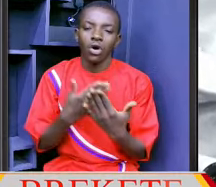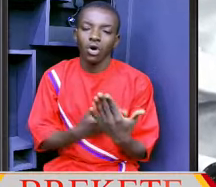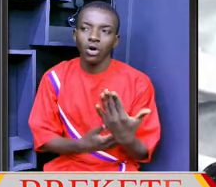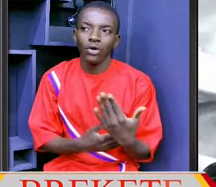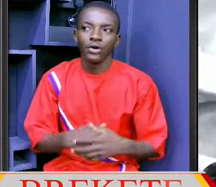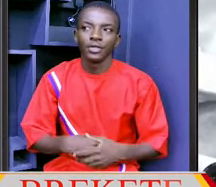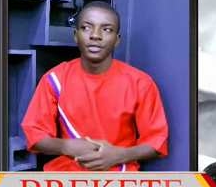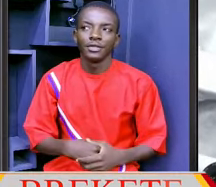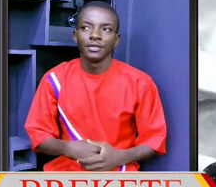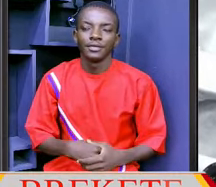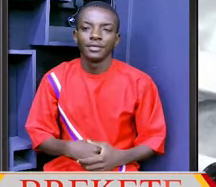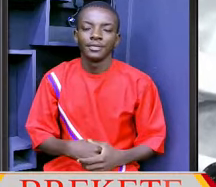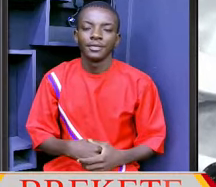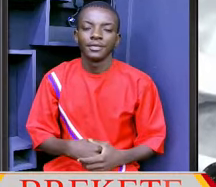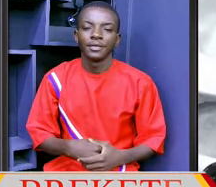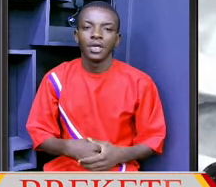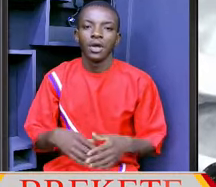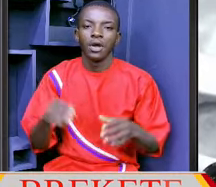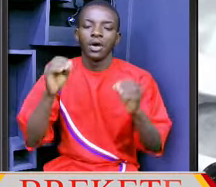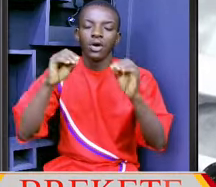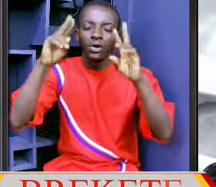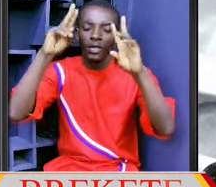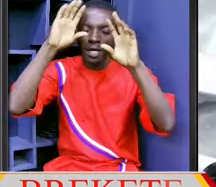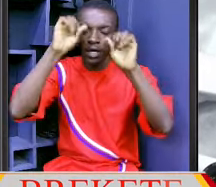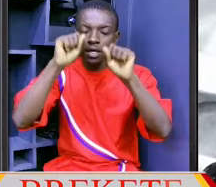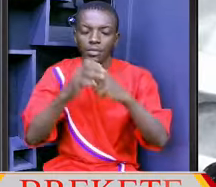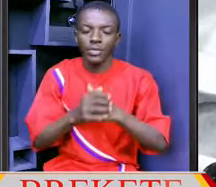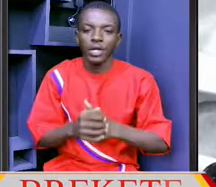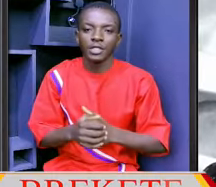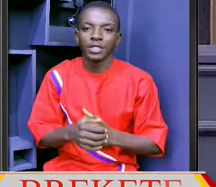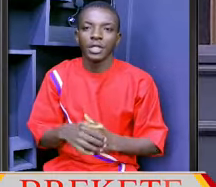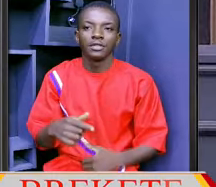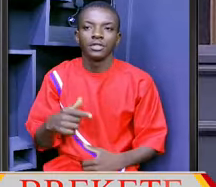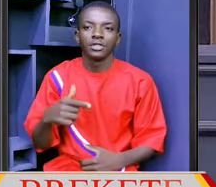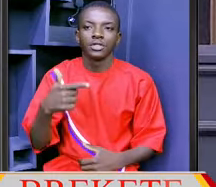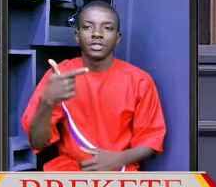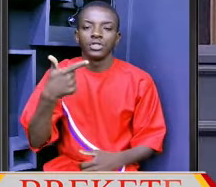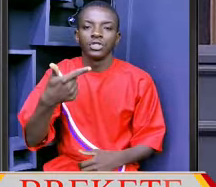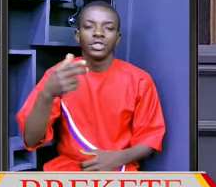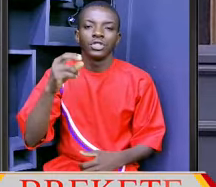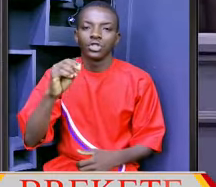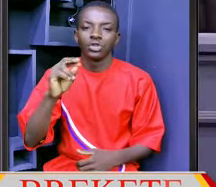Good morning, ordinary president.